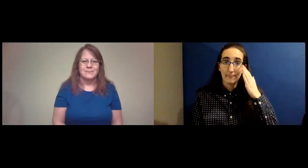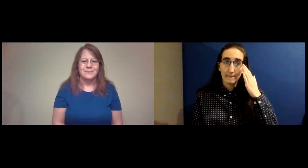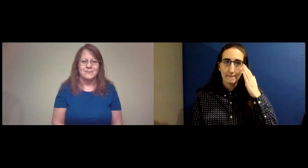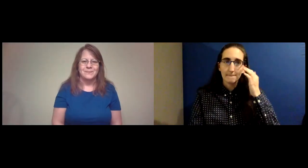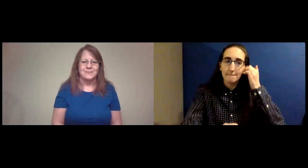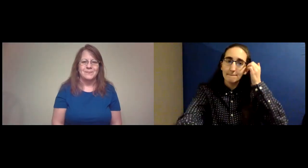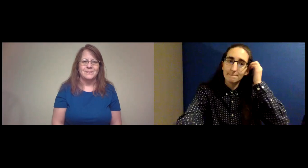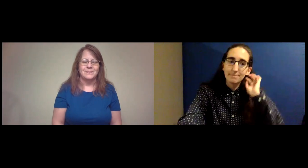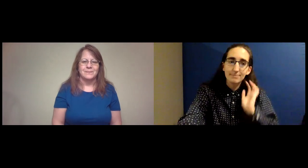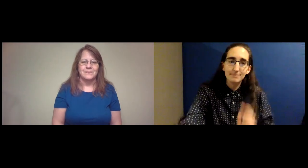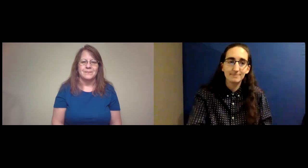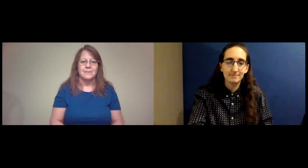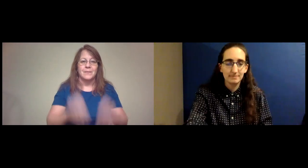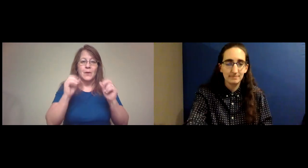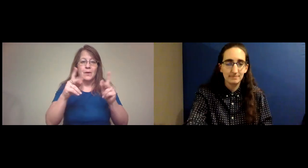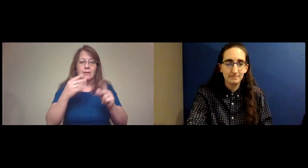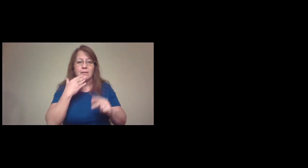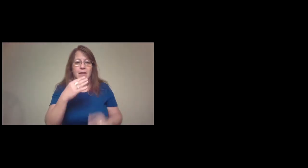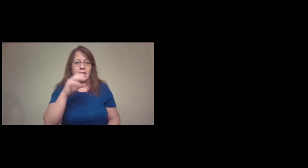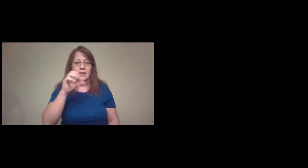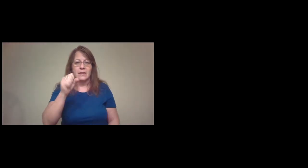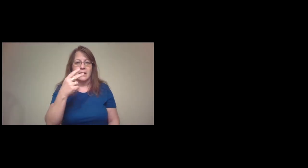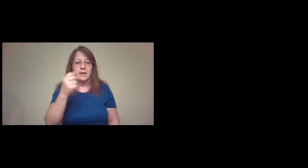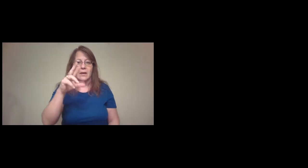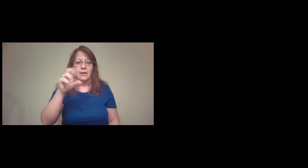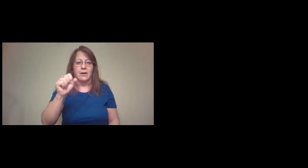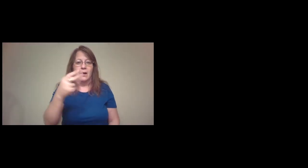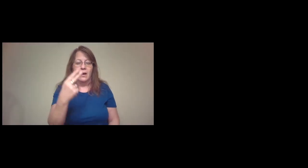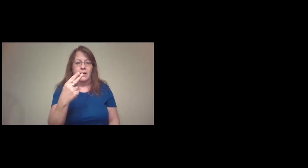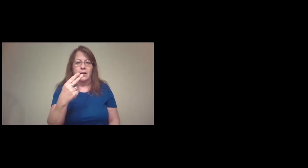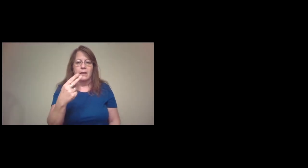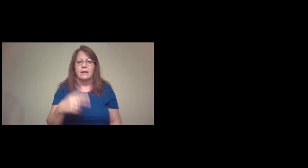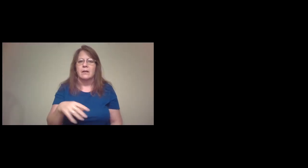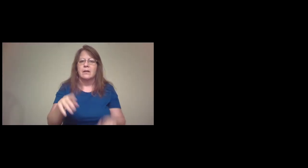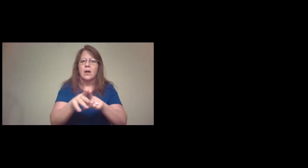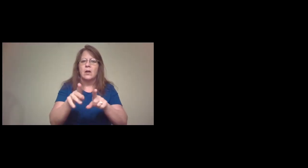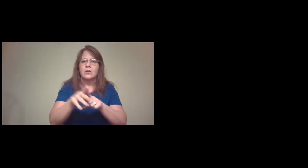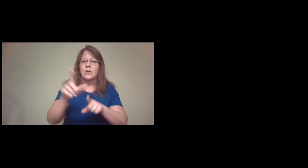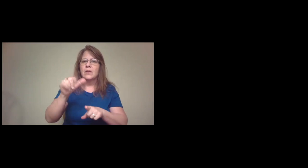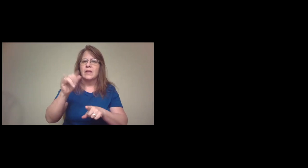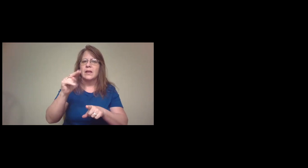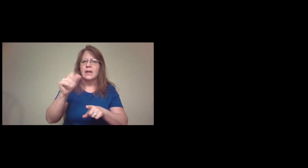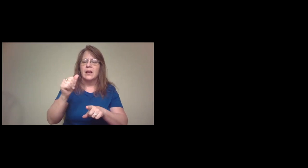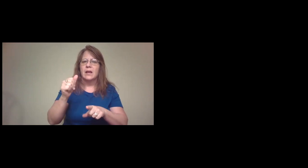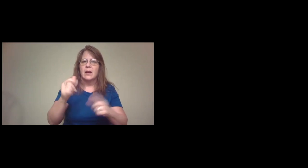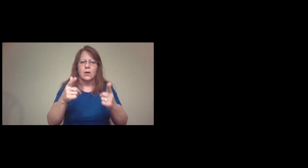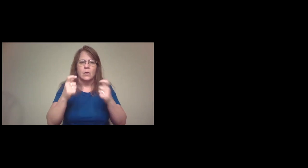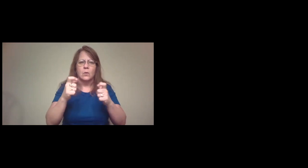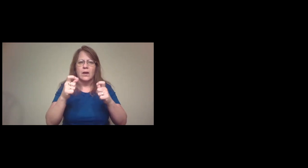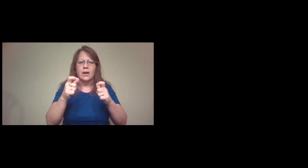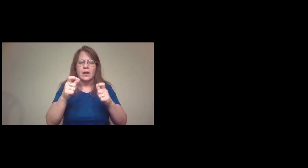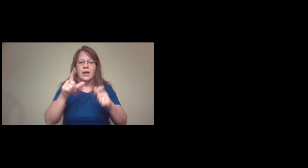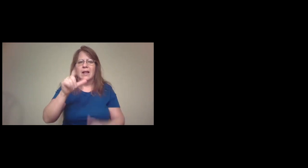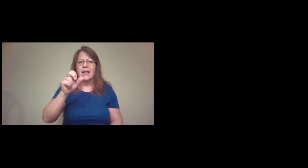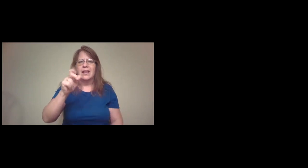All right, thanks, Sarah. And Lena did also put in just a quick link resource as